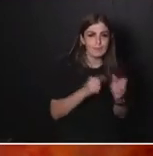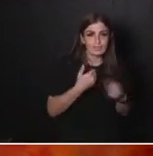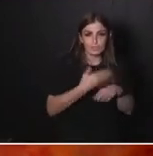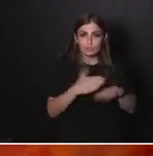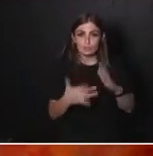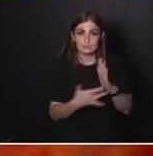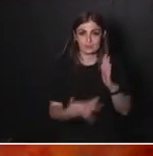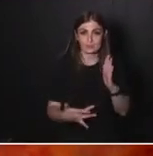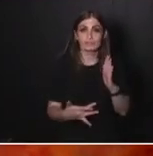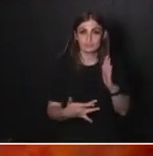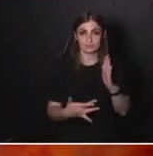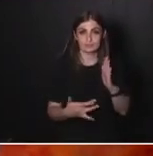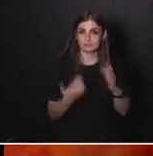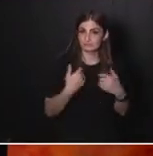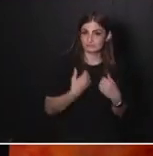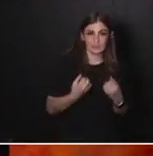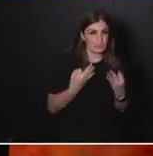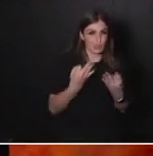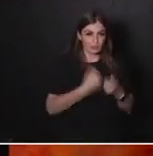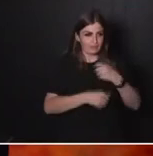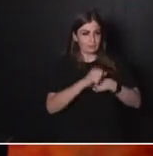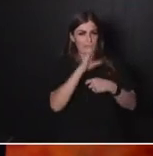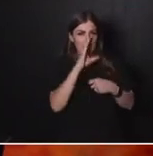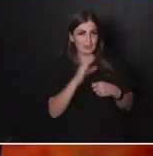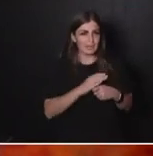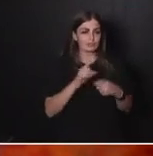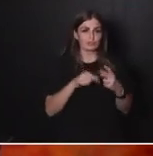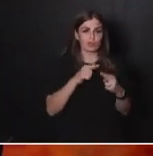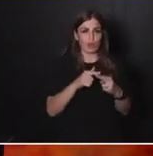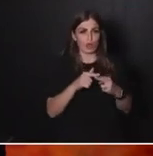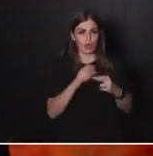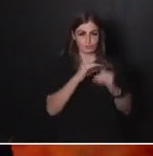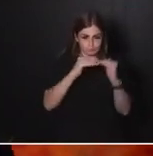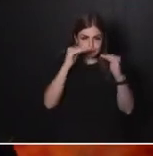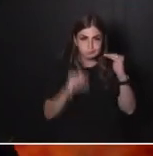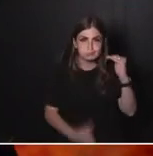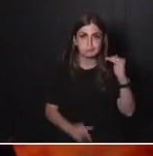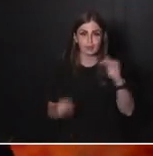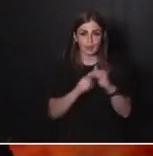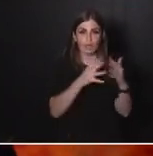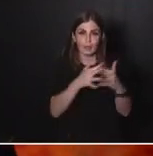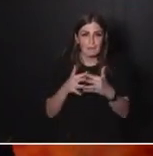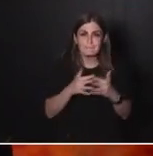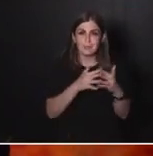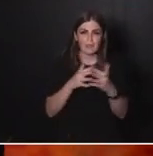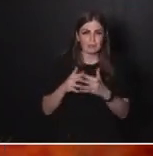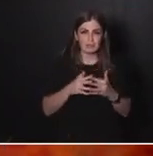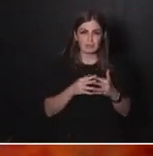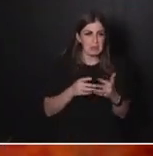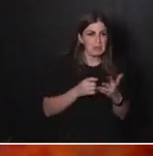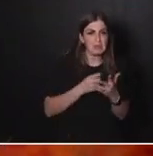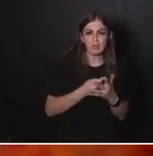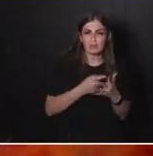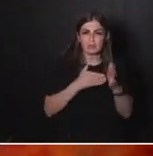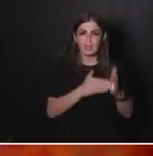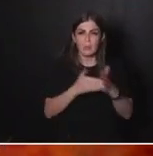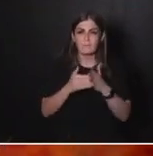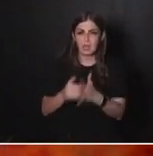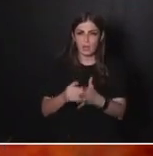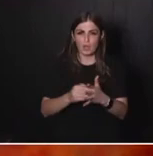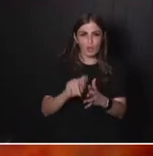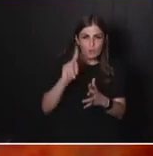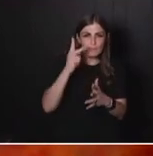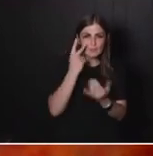technology. We don't have to become a country of extreme inequality, like America, feeding political extremism and making the